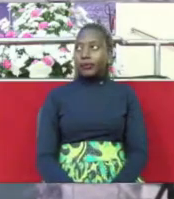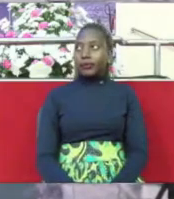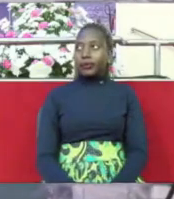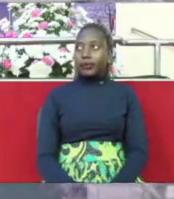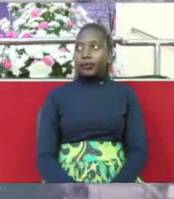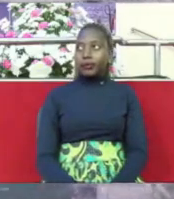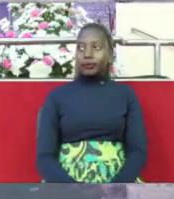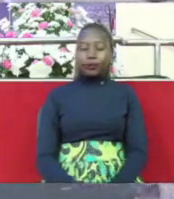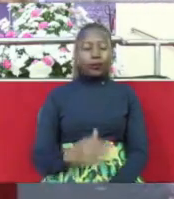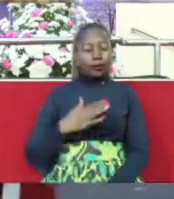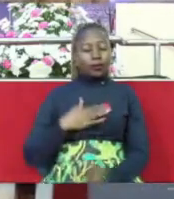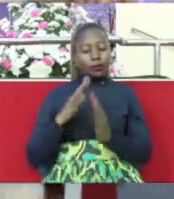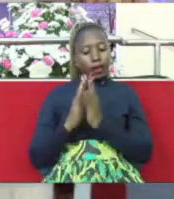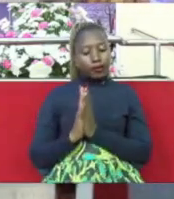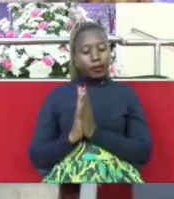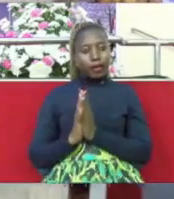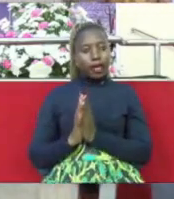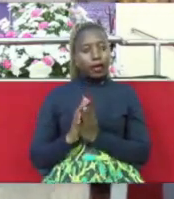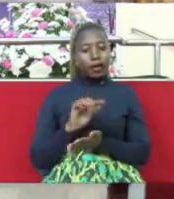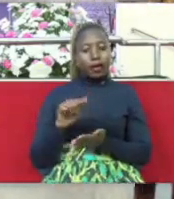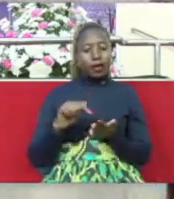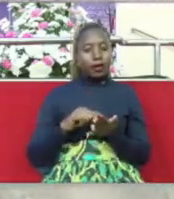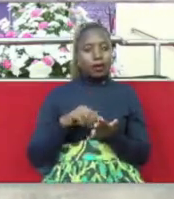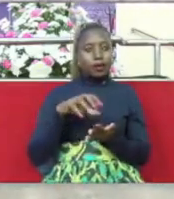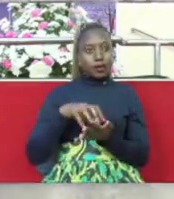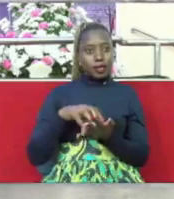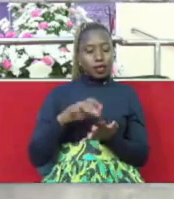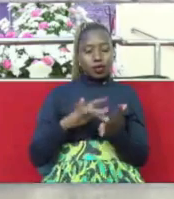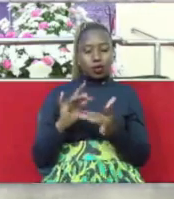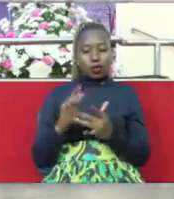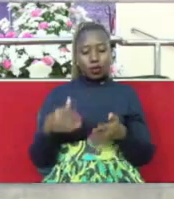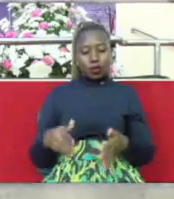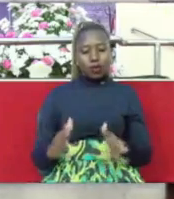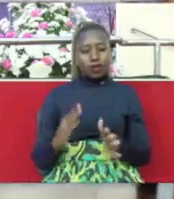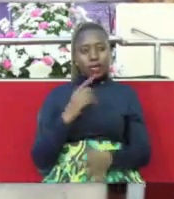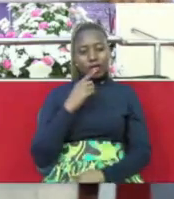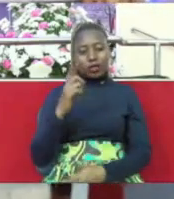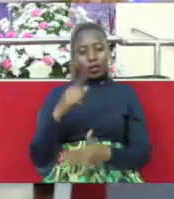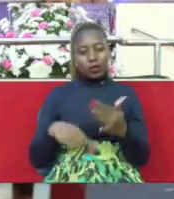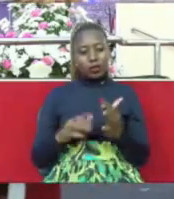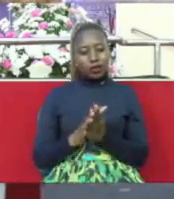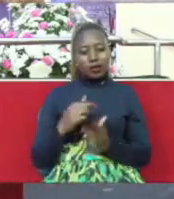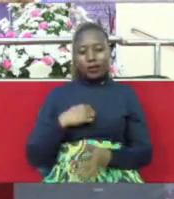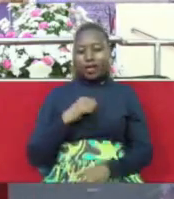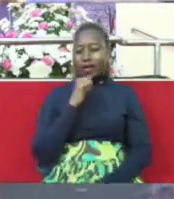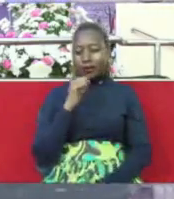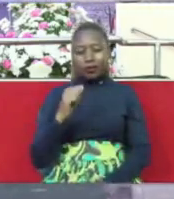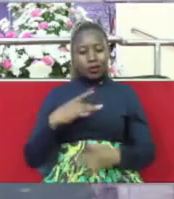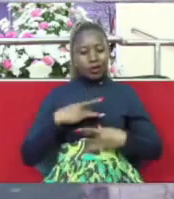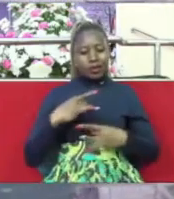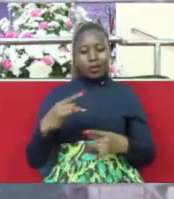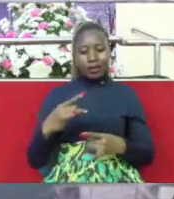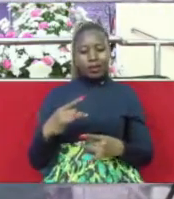My prayer this Christmas season is that you'll say, I'm not interested in going with the angel. I am interested in you, Lord Jesus. I am